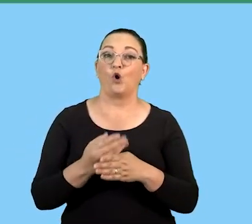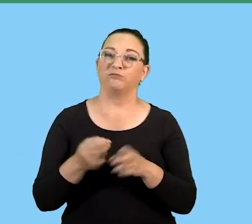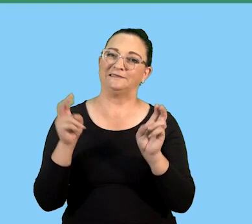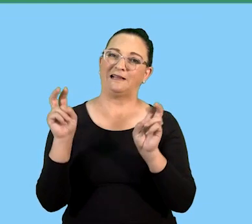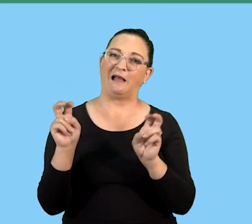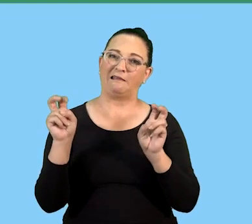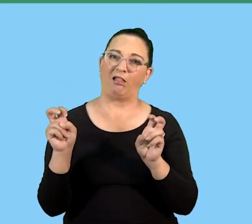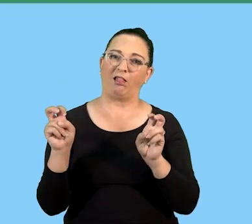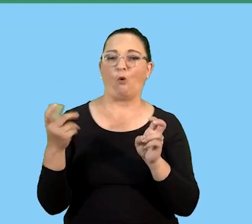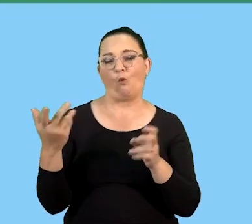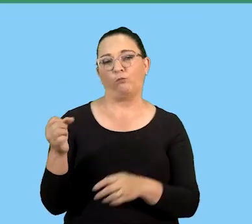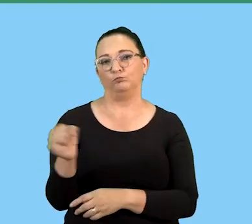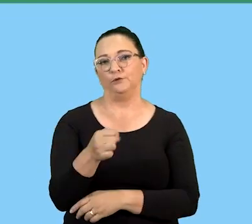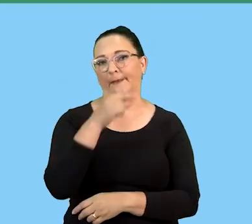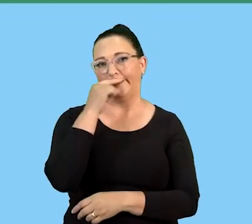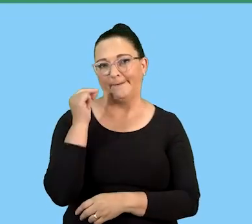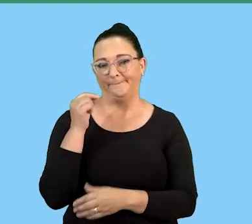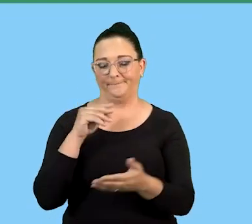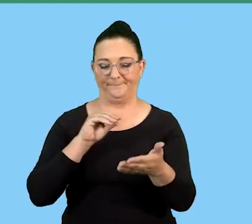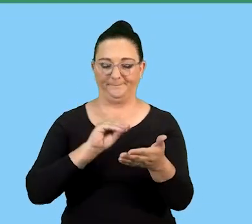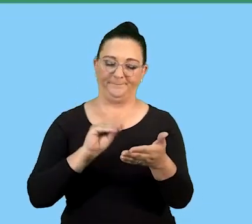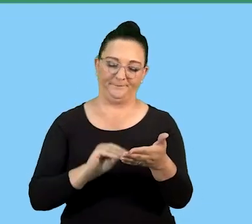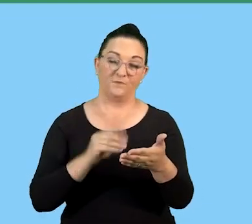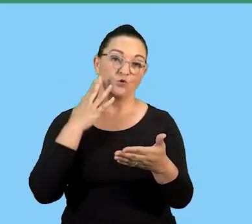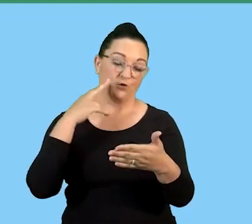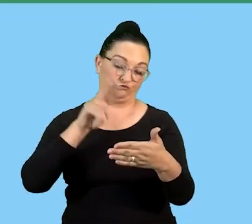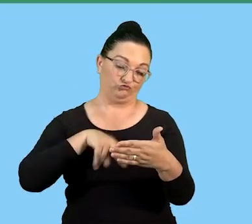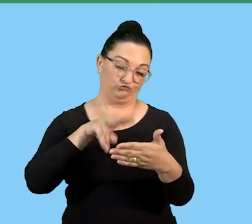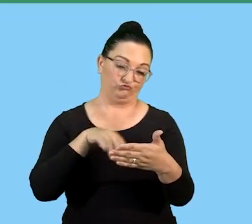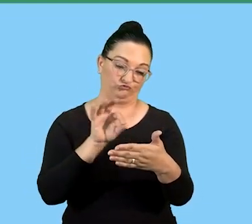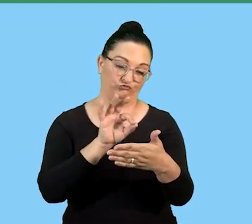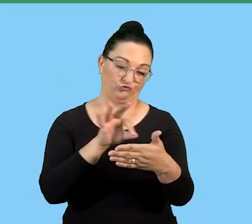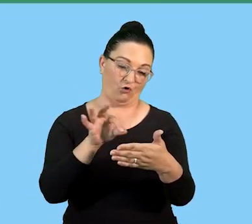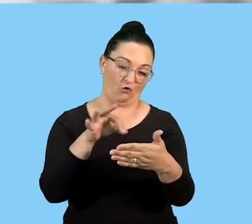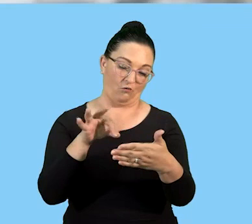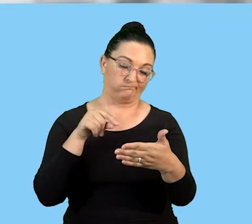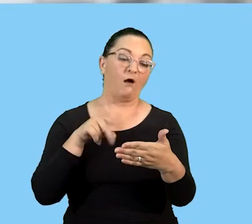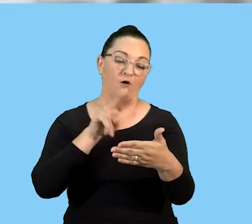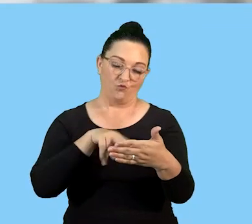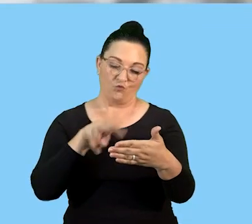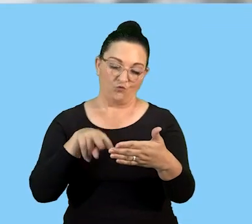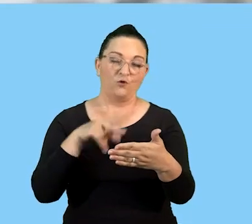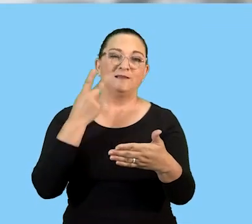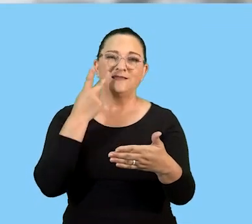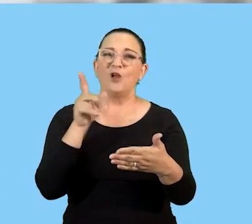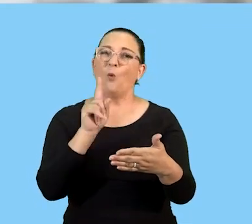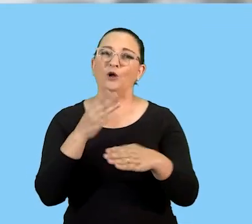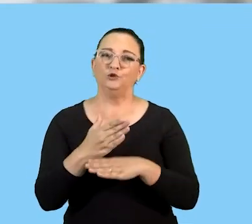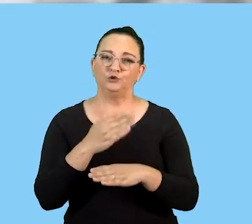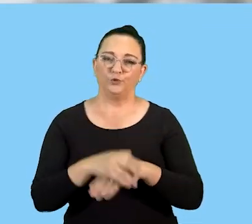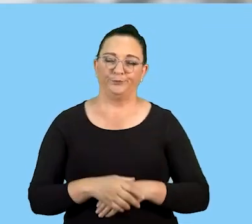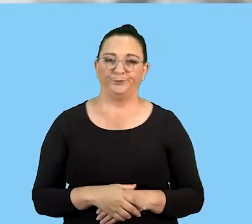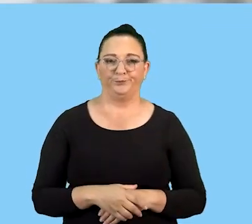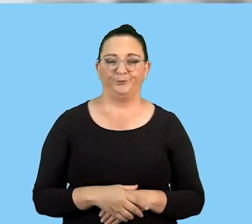see the job title or the position. So in other words, when I read the contract, I must know exactly what job they are